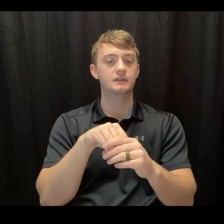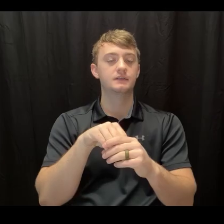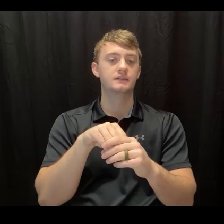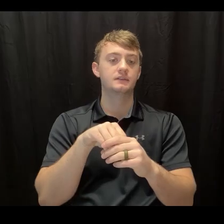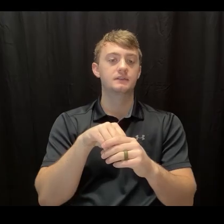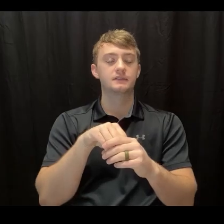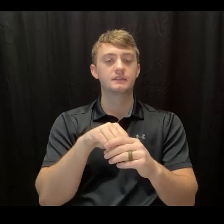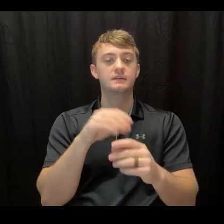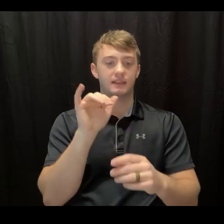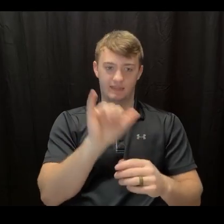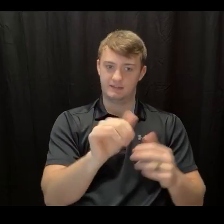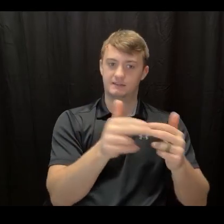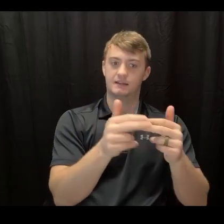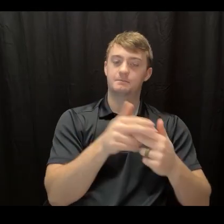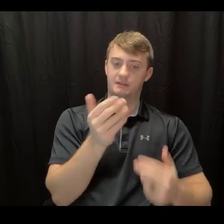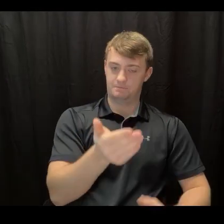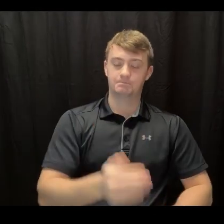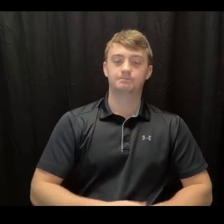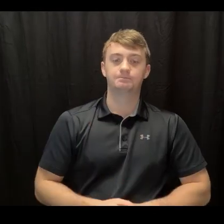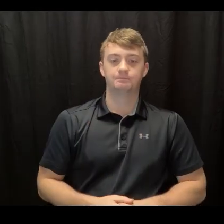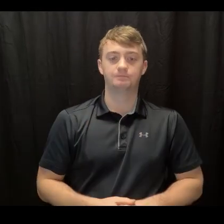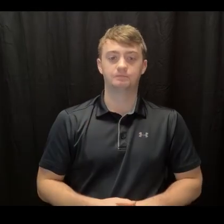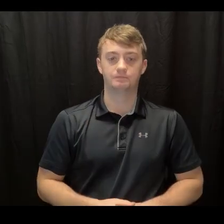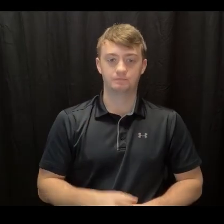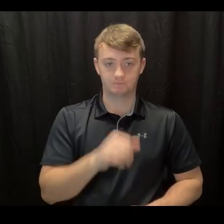in this slide.